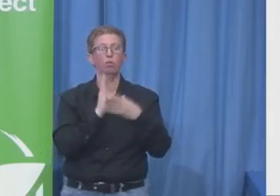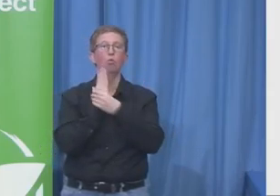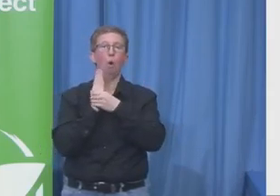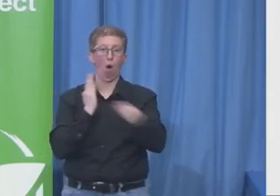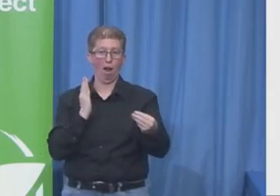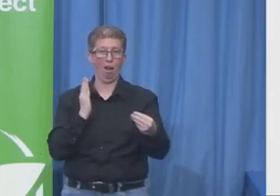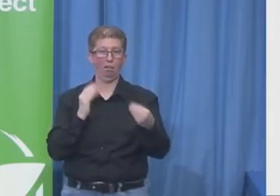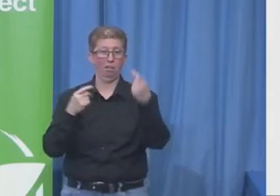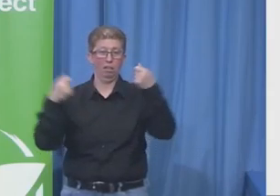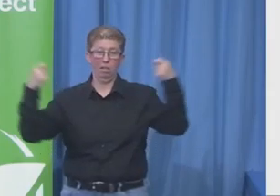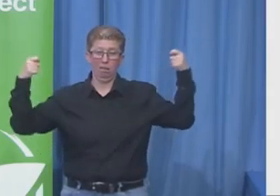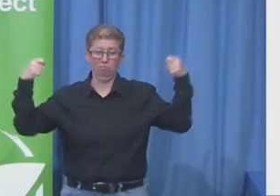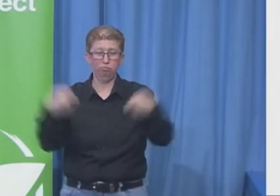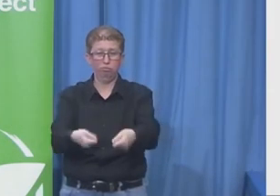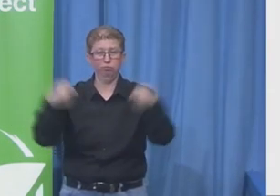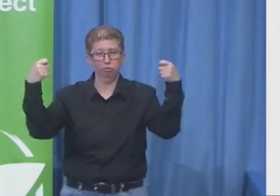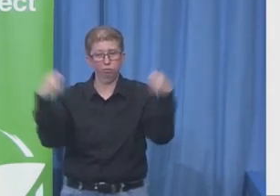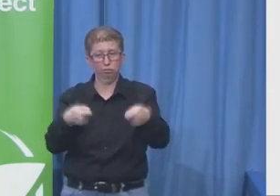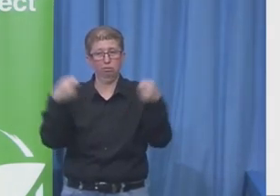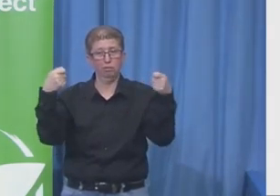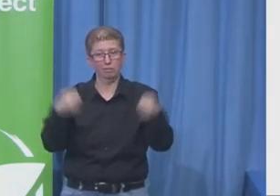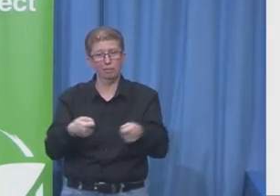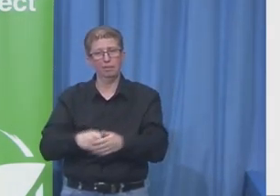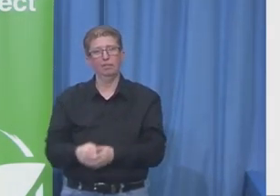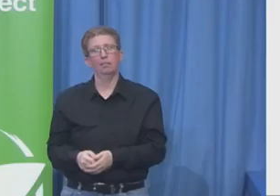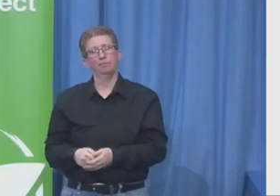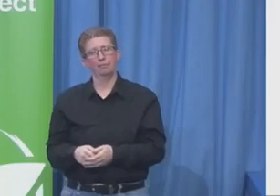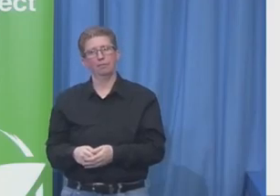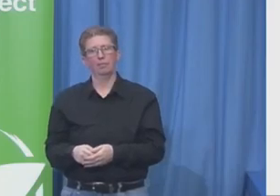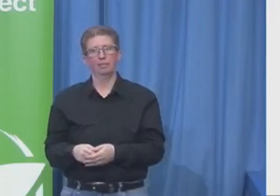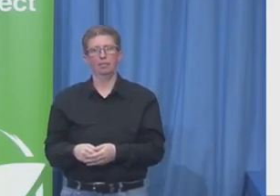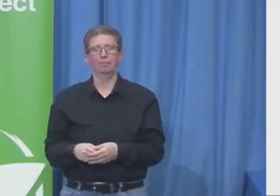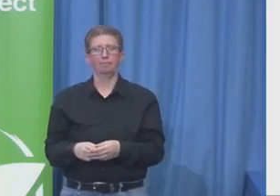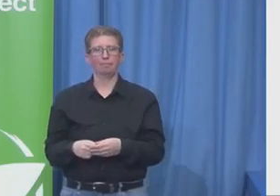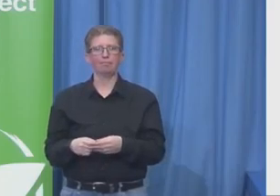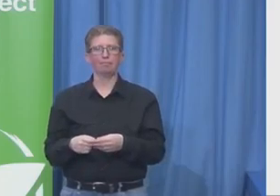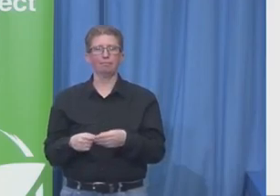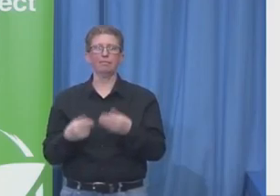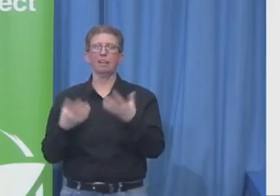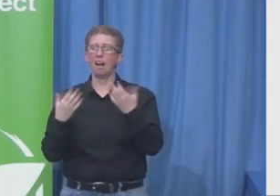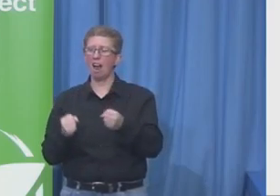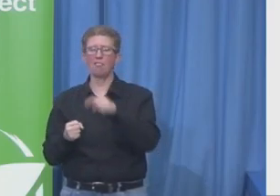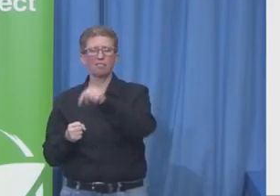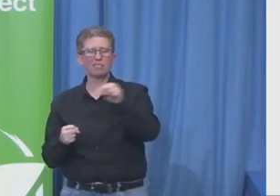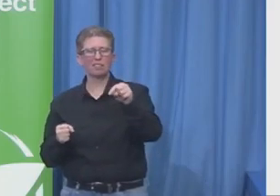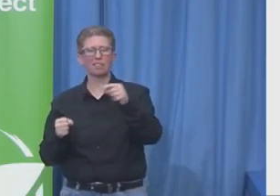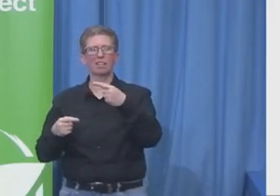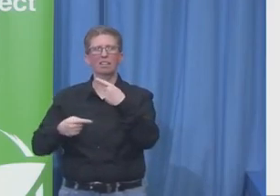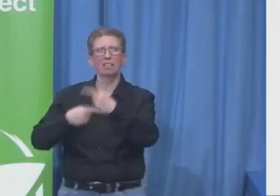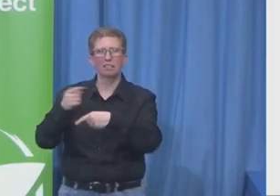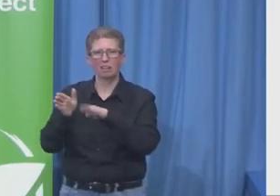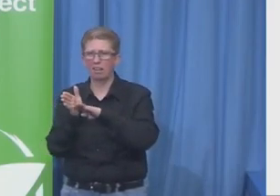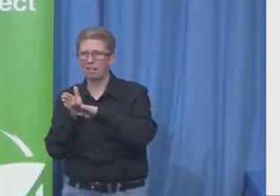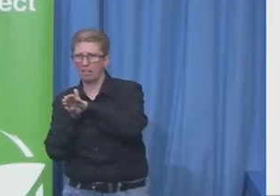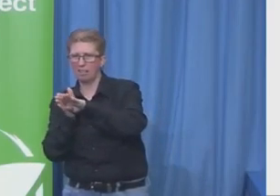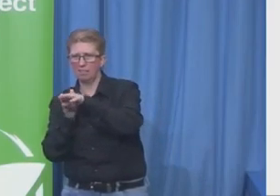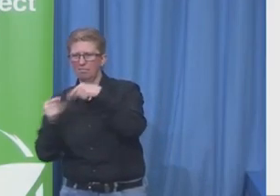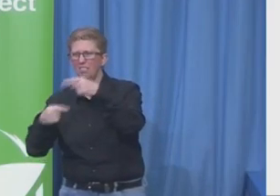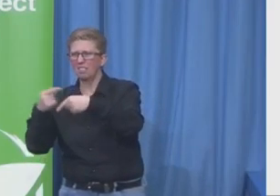countries worldwide in areas such as economic growth, democracy, human rights and governance, global